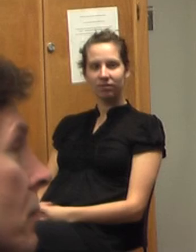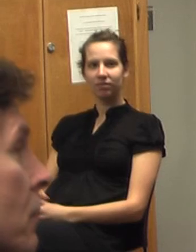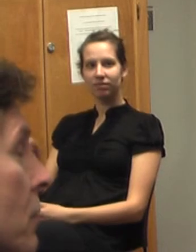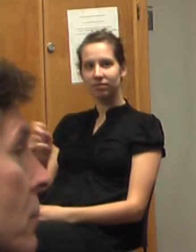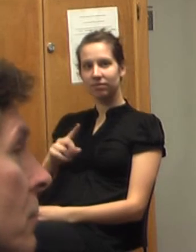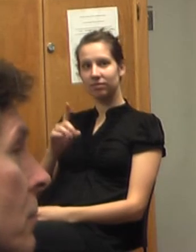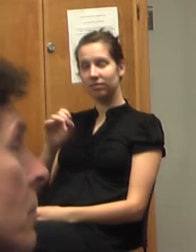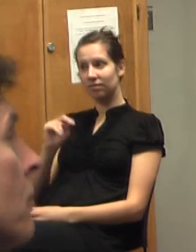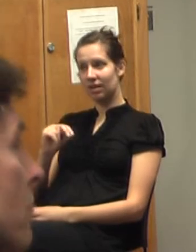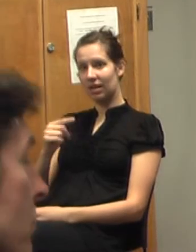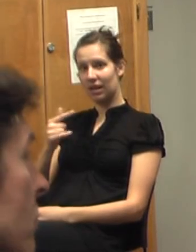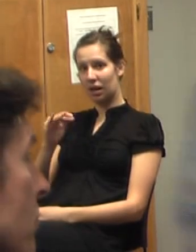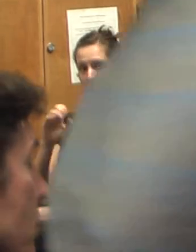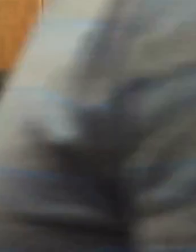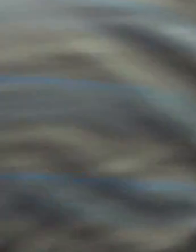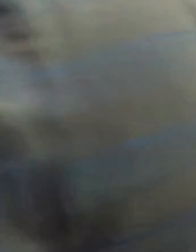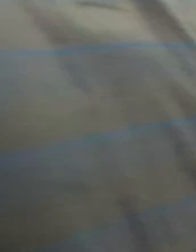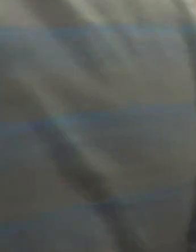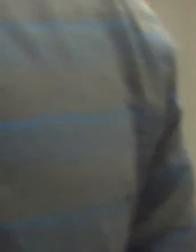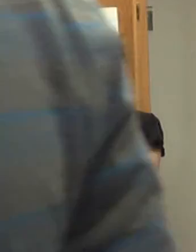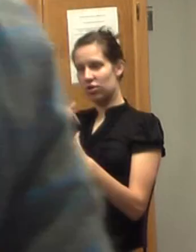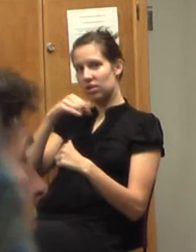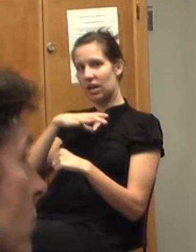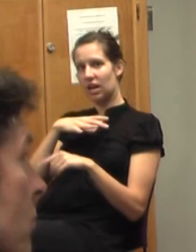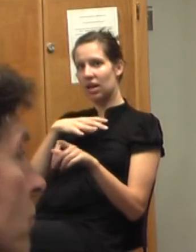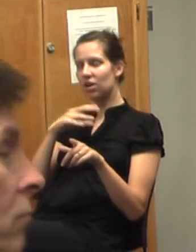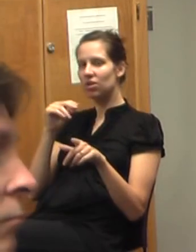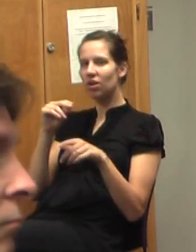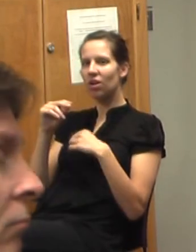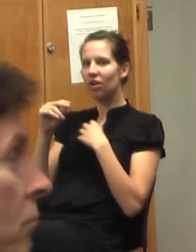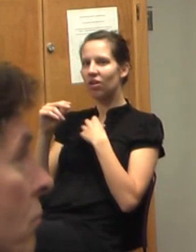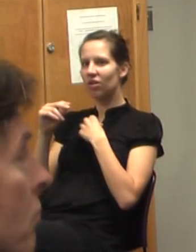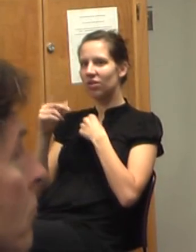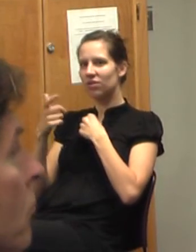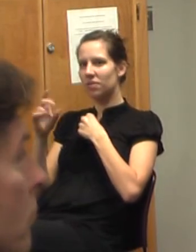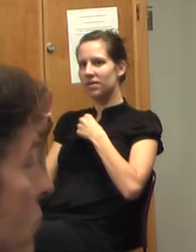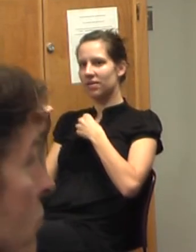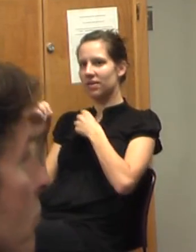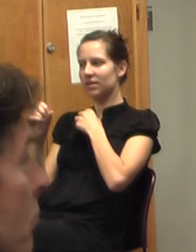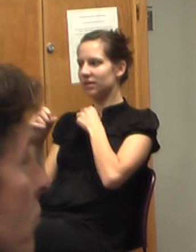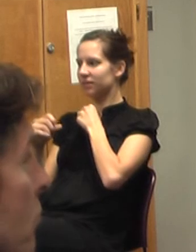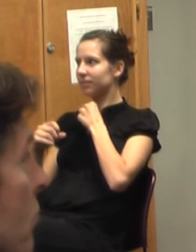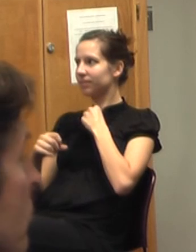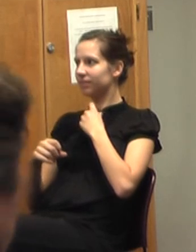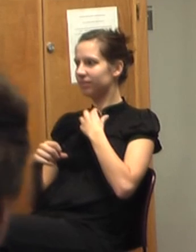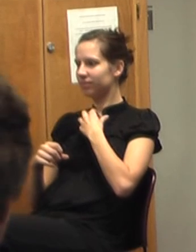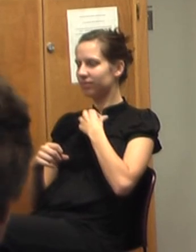Gable was in the 70s. He was like in the 90s and 2000s with Sanderson.